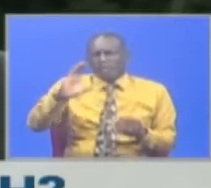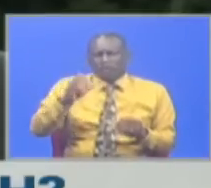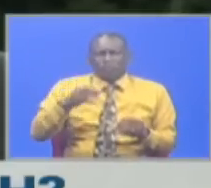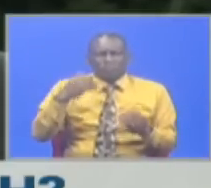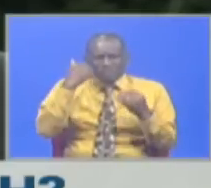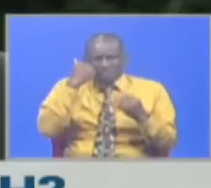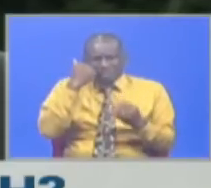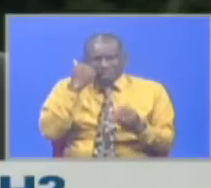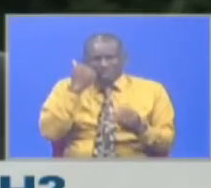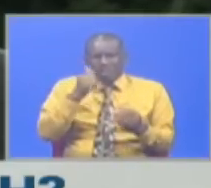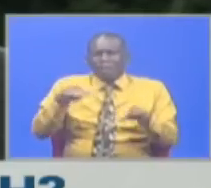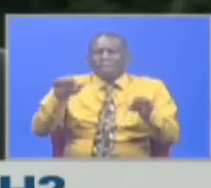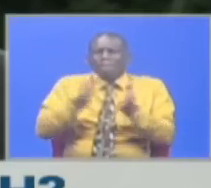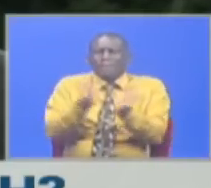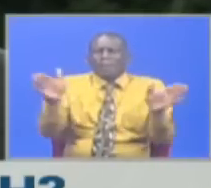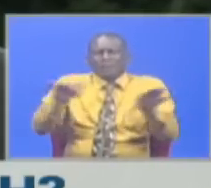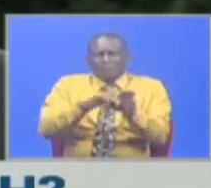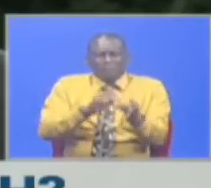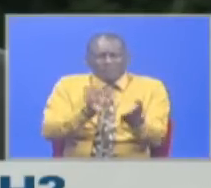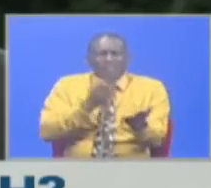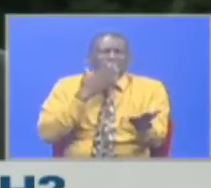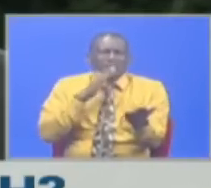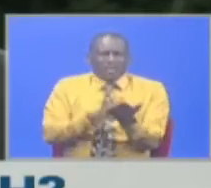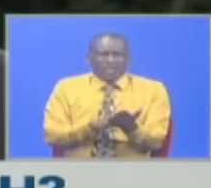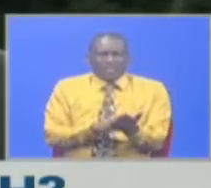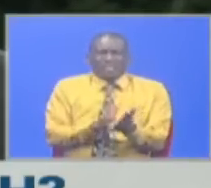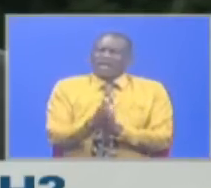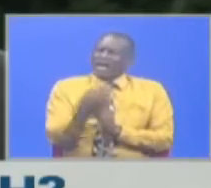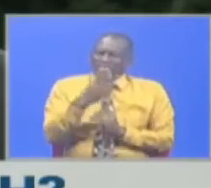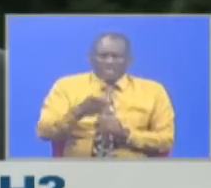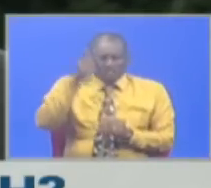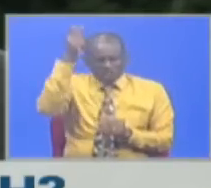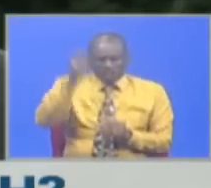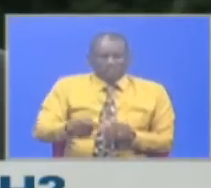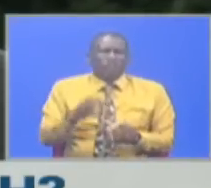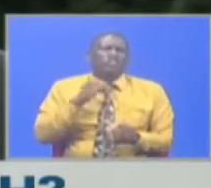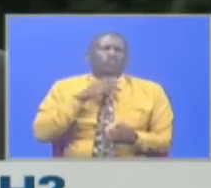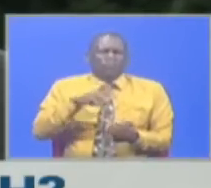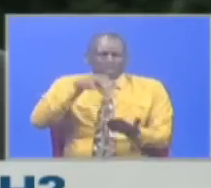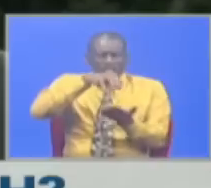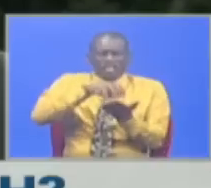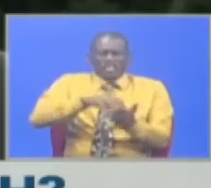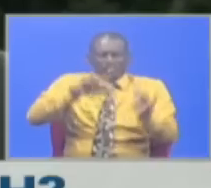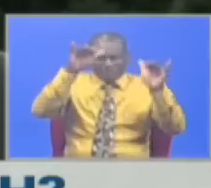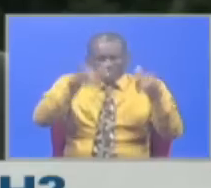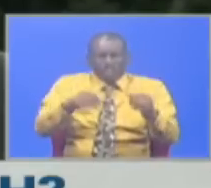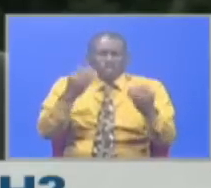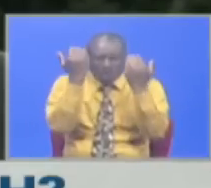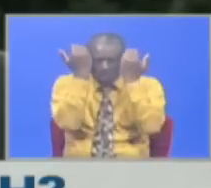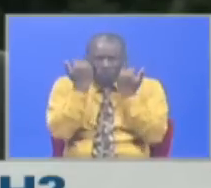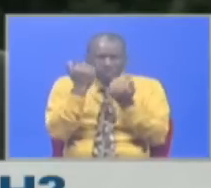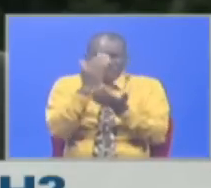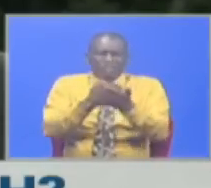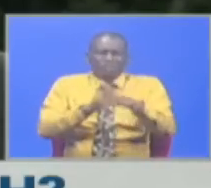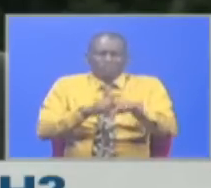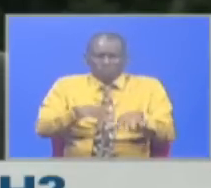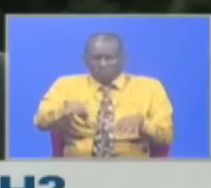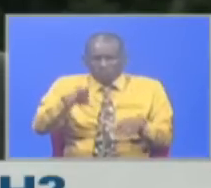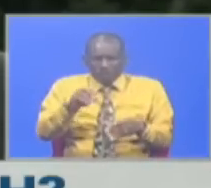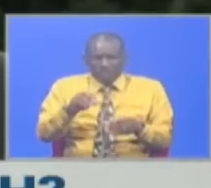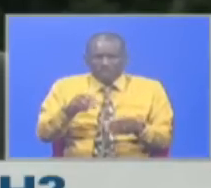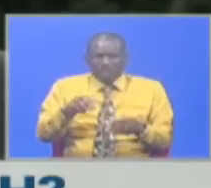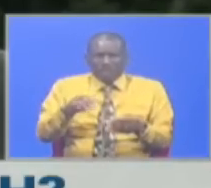me letters and complaining, and I see that they are justified in the complaint. Cases have been lagging in court. Sometimes you find that his